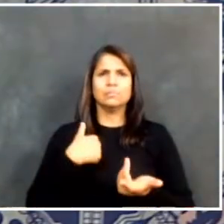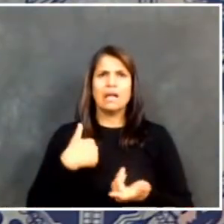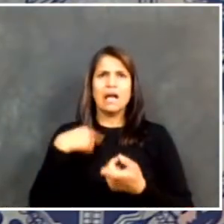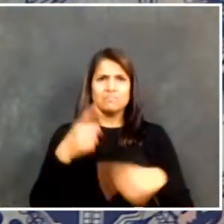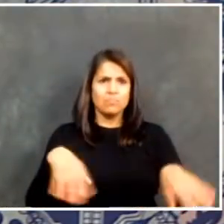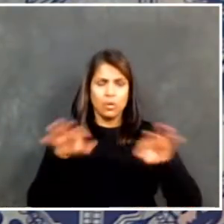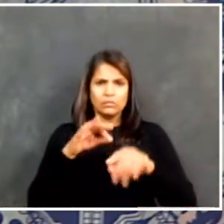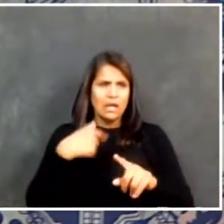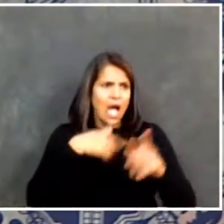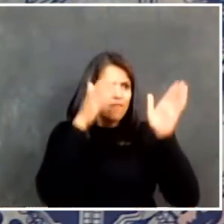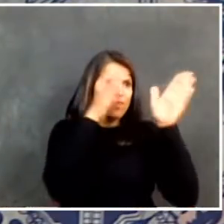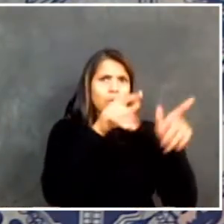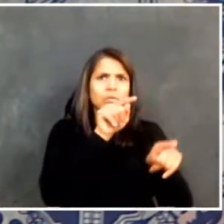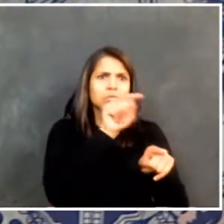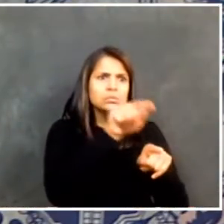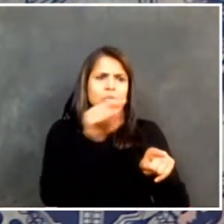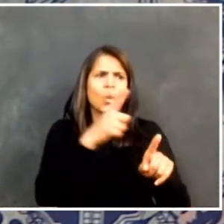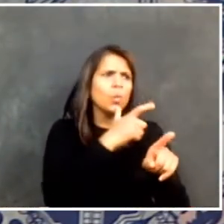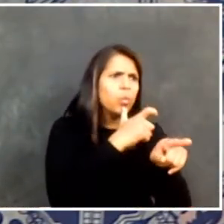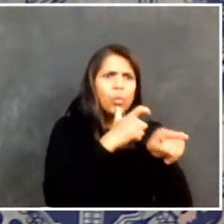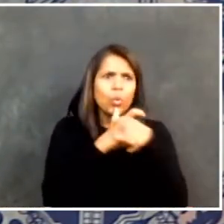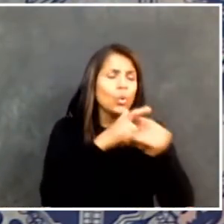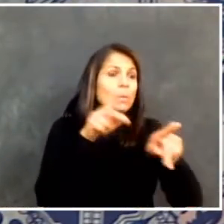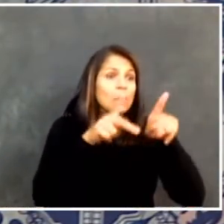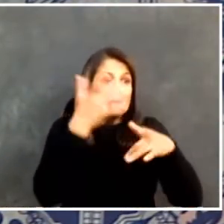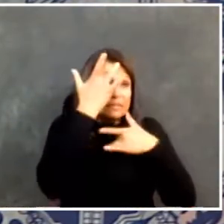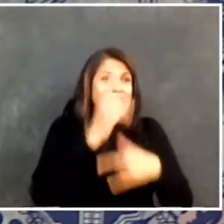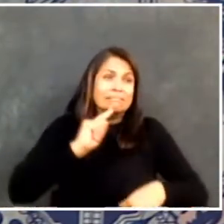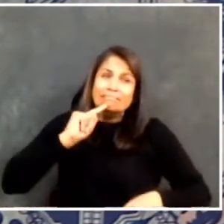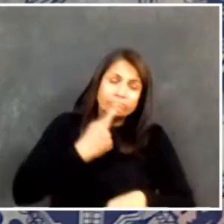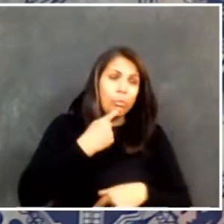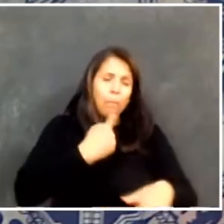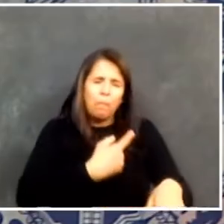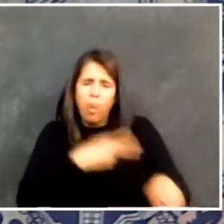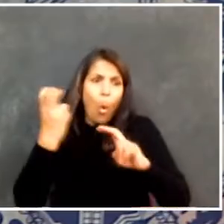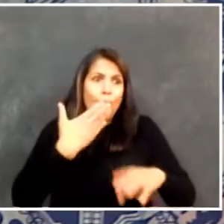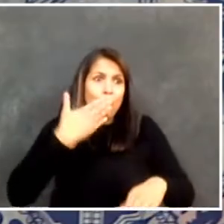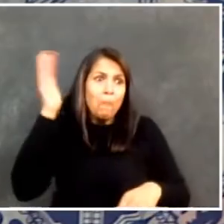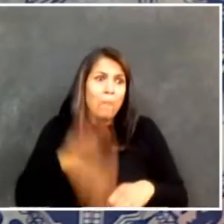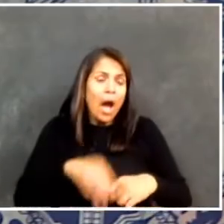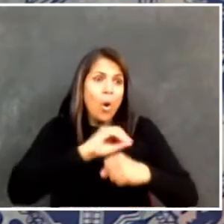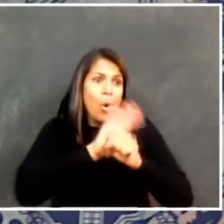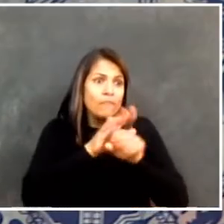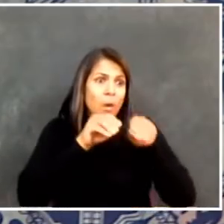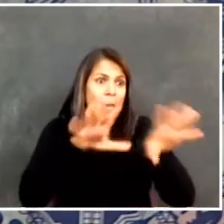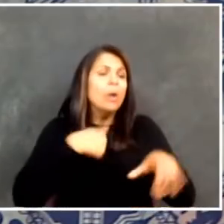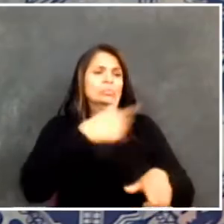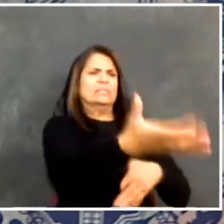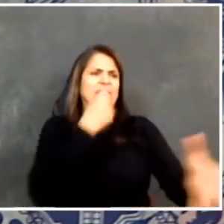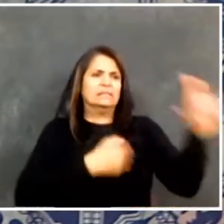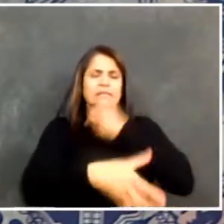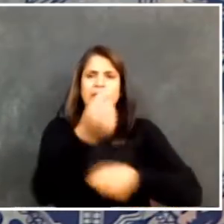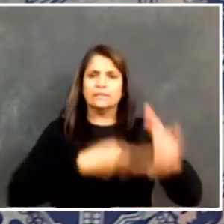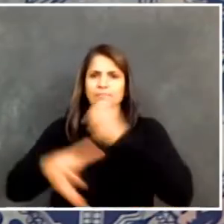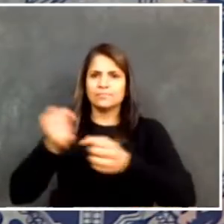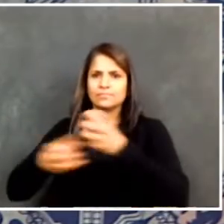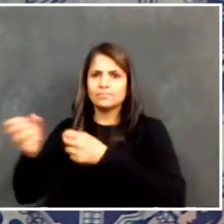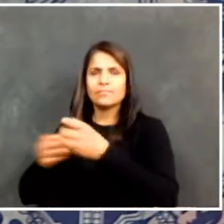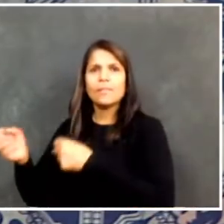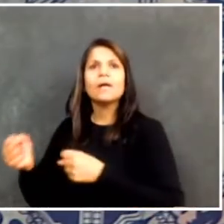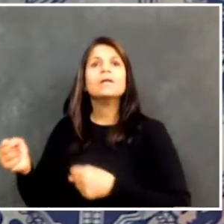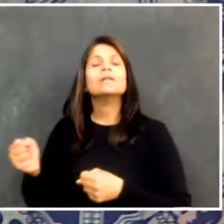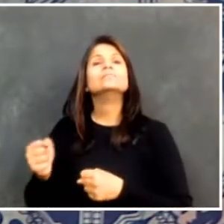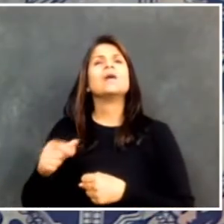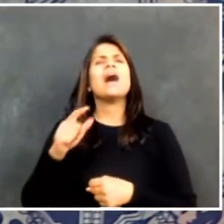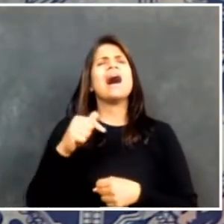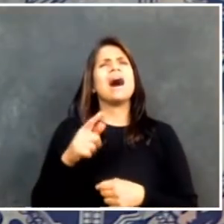the cases where people were in danger, not the ones where people were just asking for information or were scared and needed to talk to someone. They tried to move